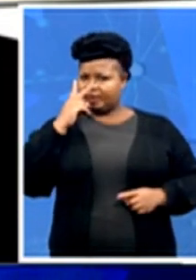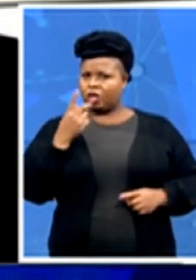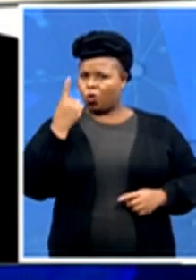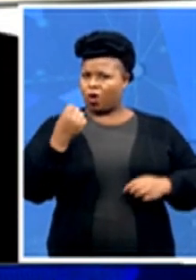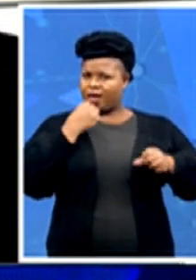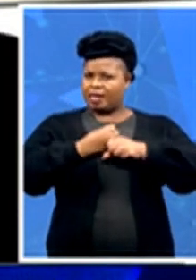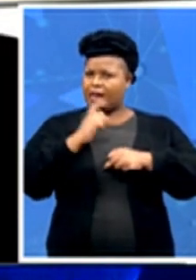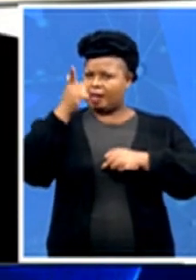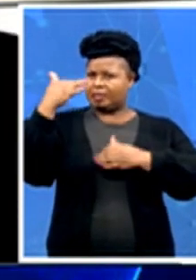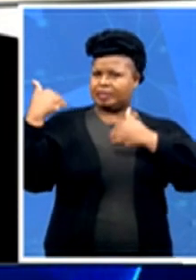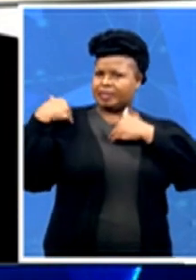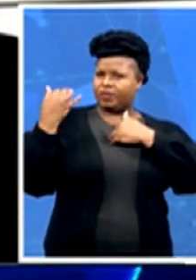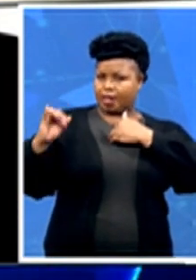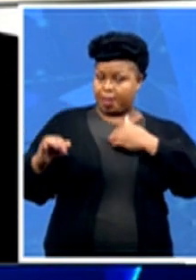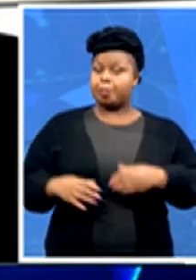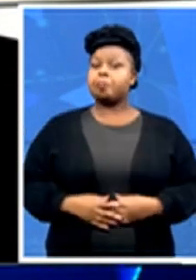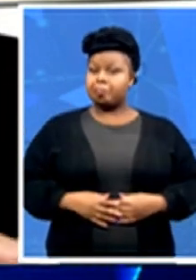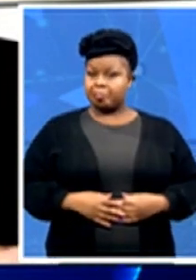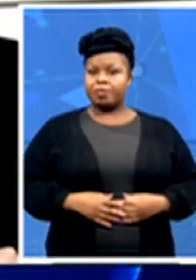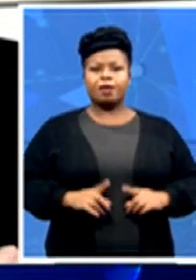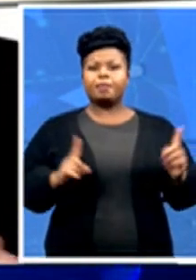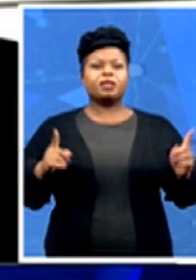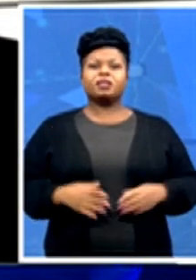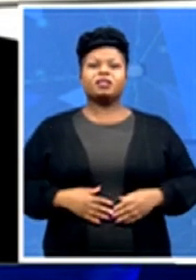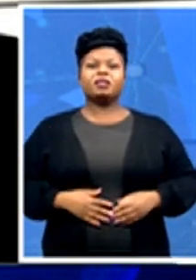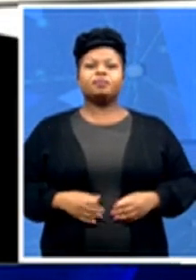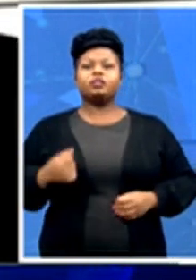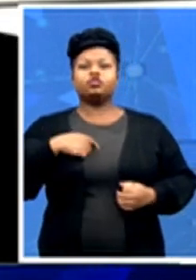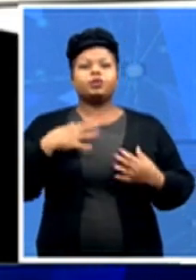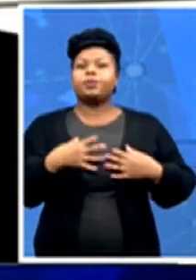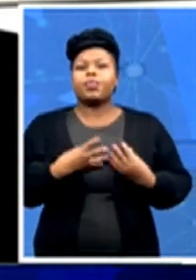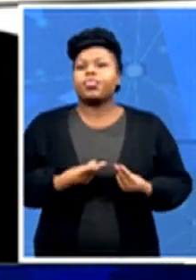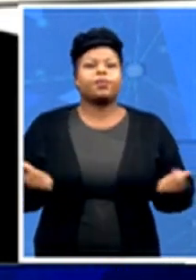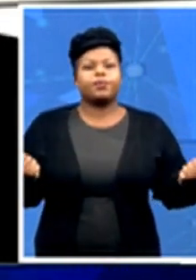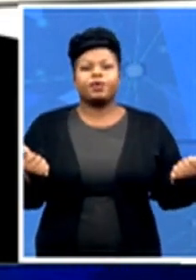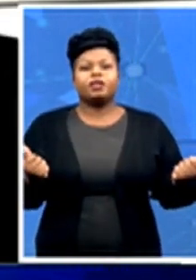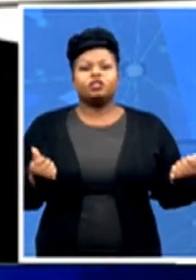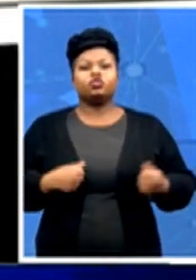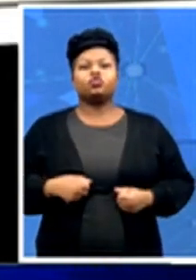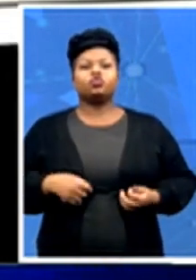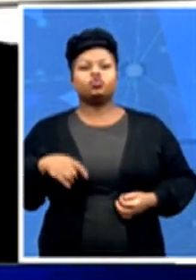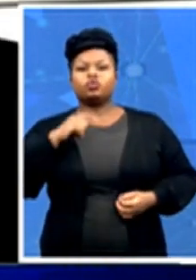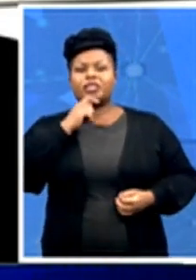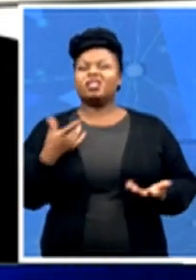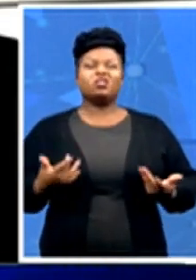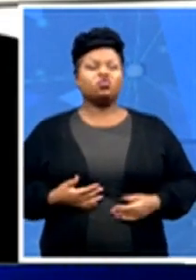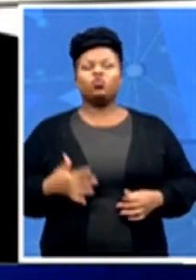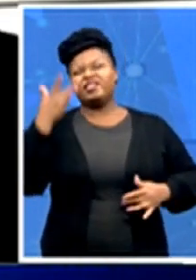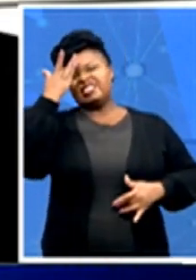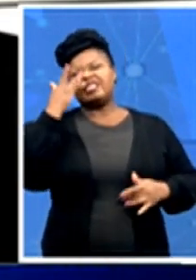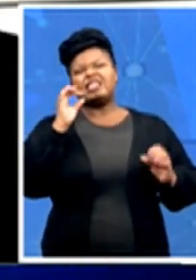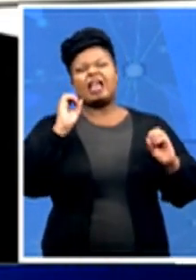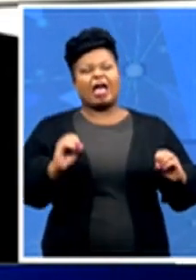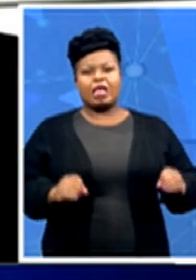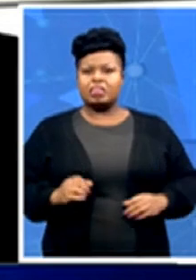there is no vaccine, there is no treatment that is completely side effect free. There is no such thing. If the medication